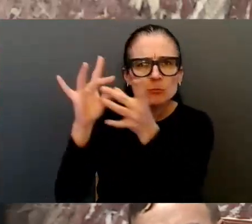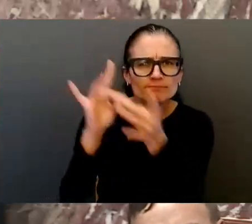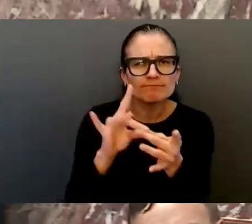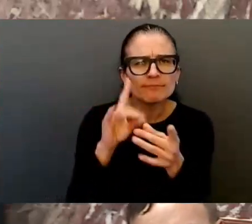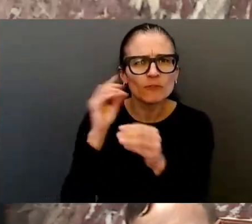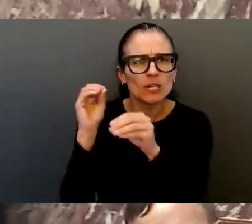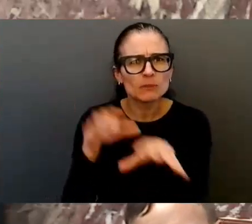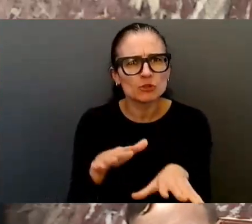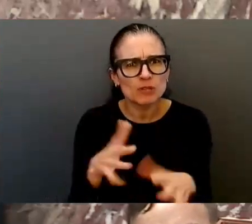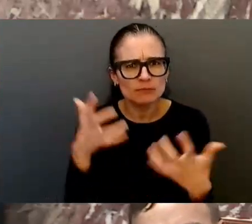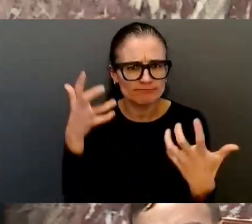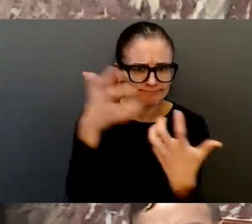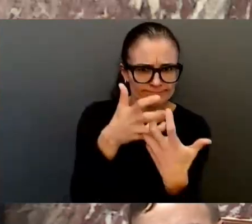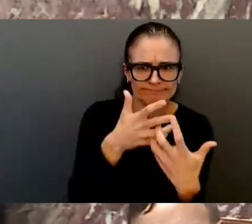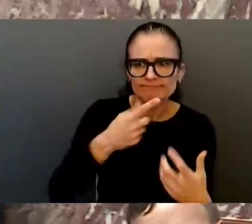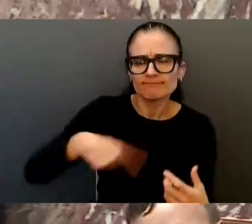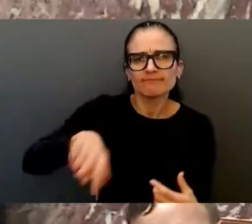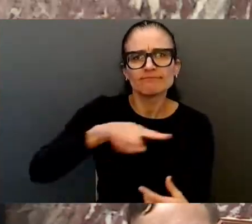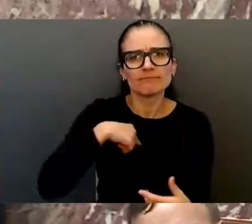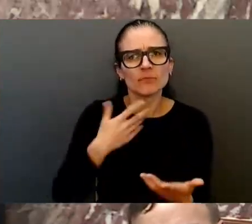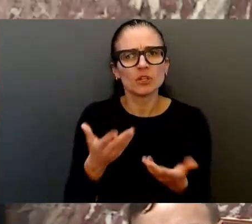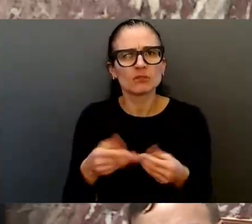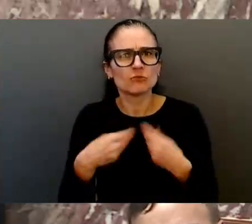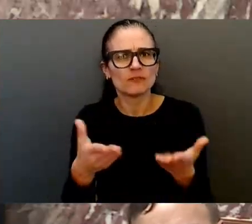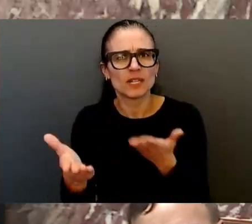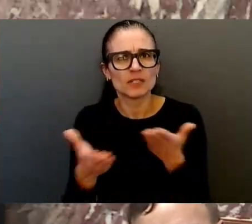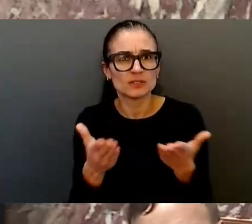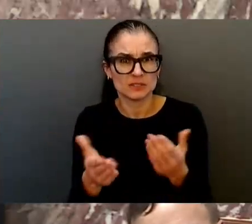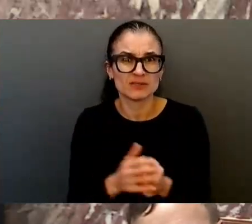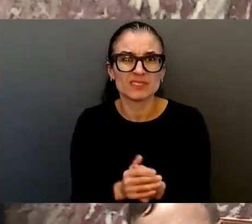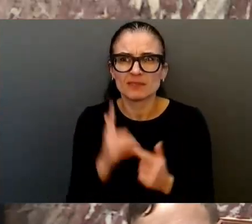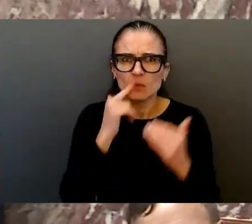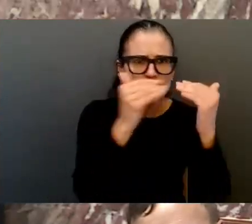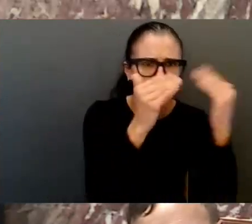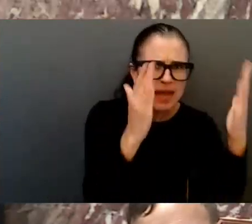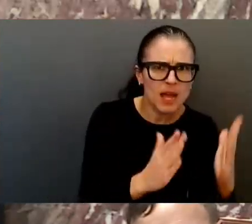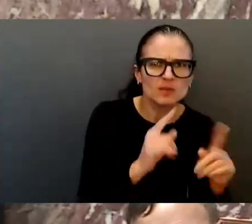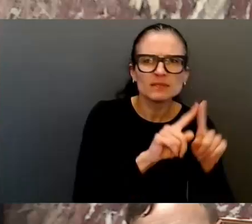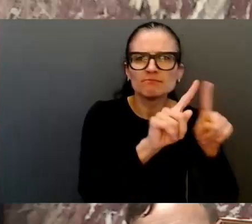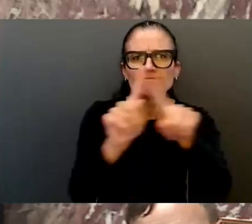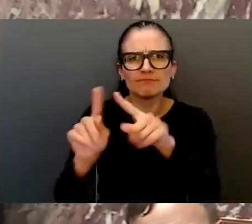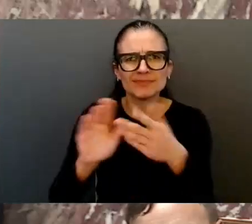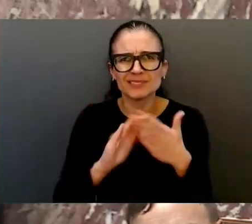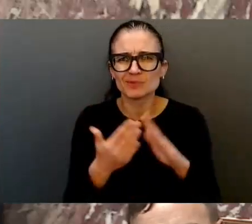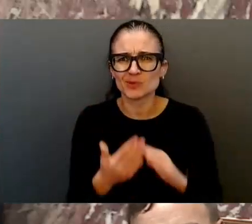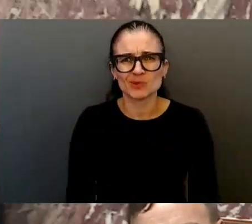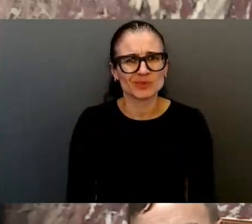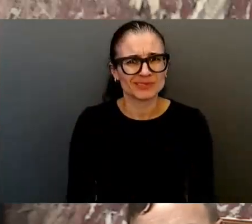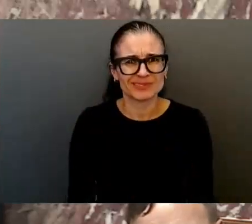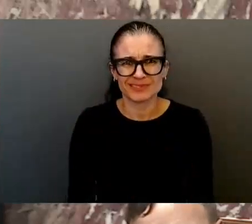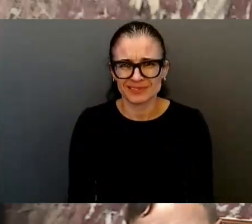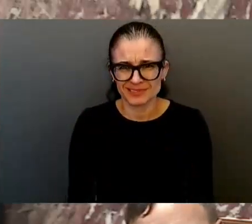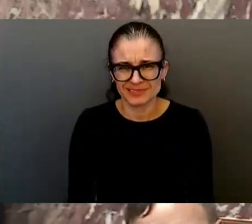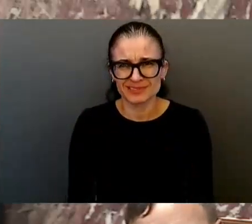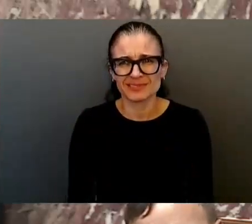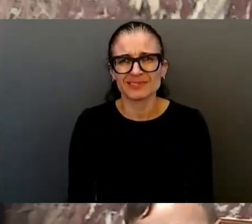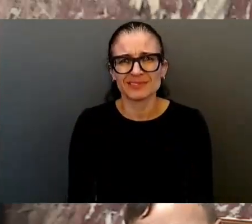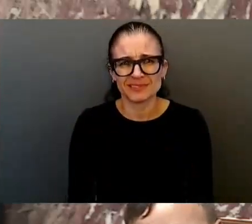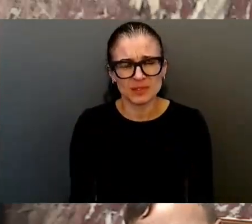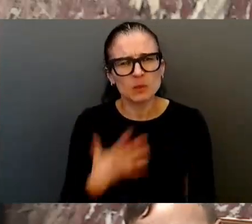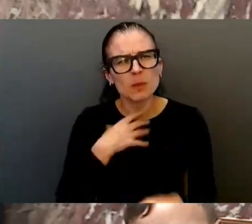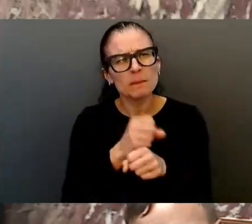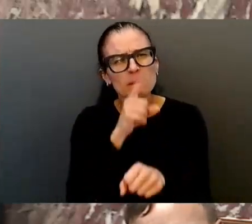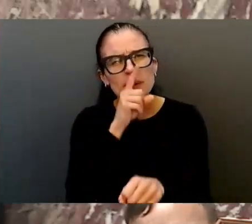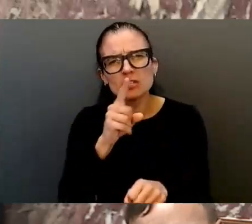that because, A, we want to make sure people here are set up for success, but we also want to make sure that the people that we're welcoming, the talent